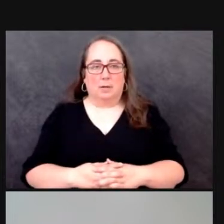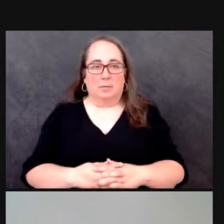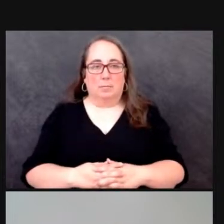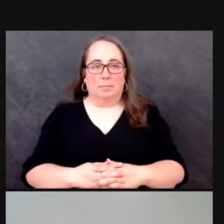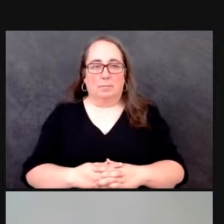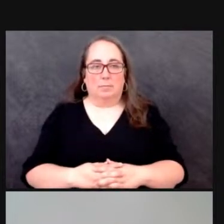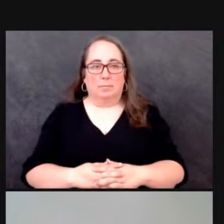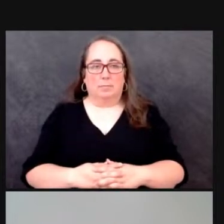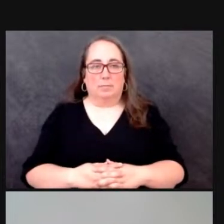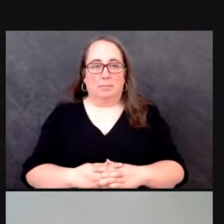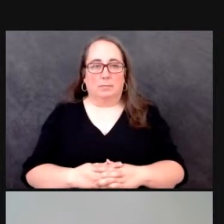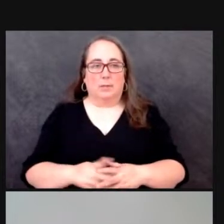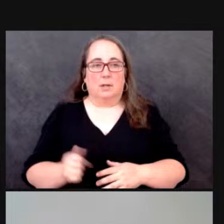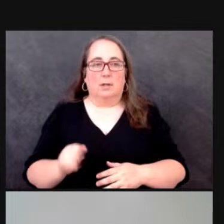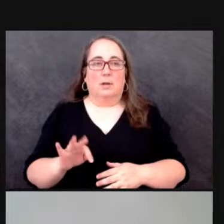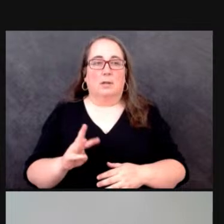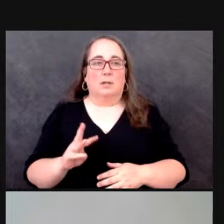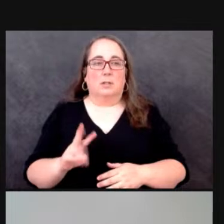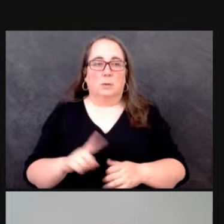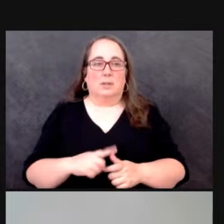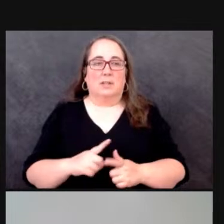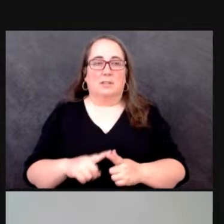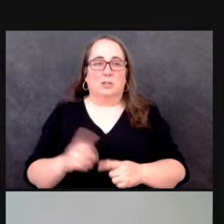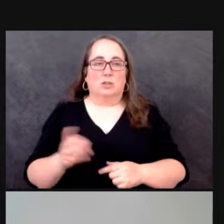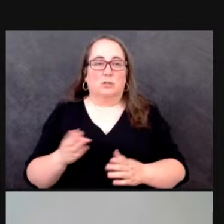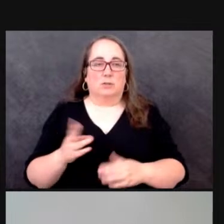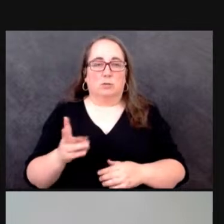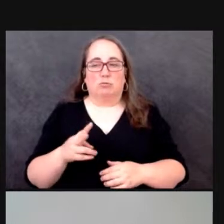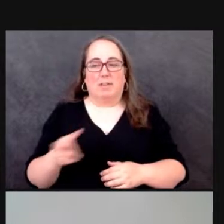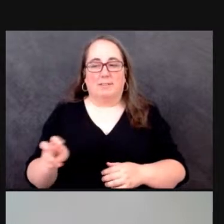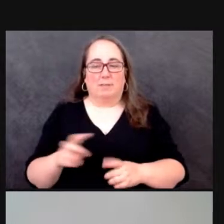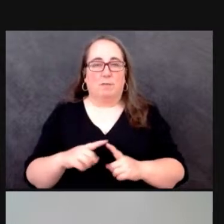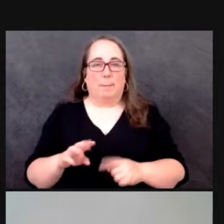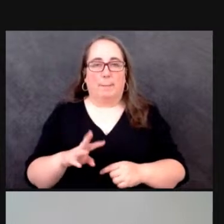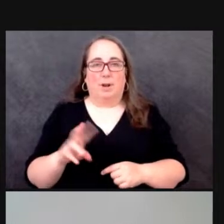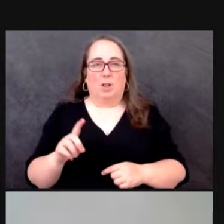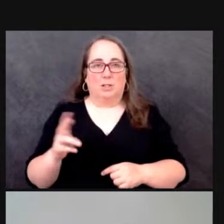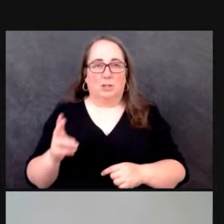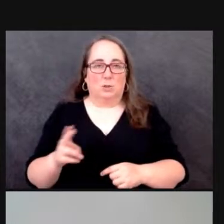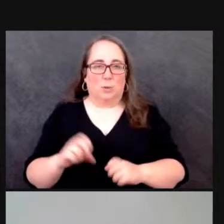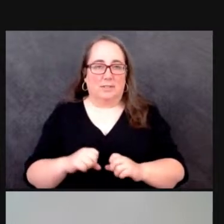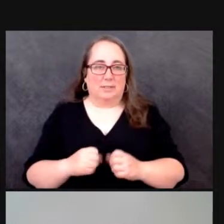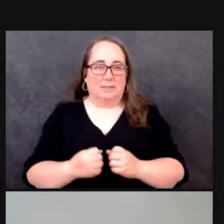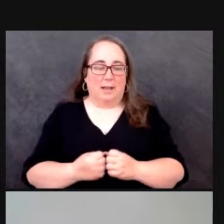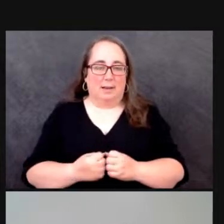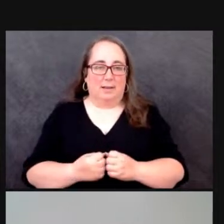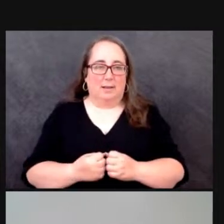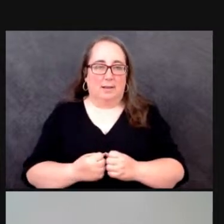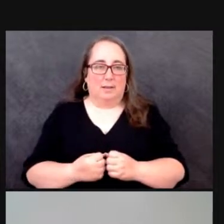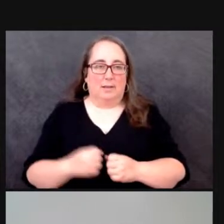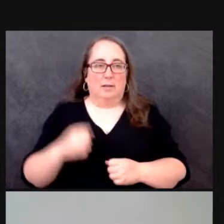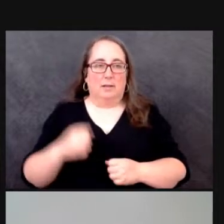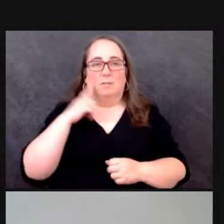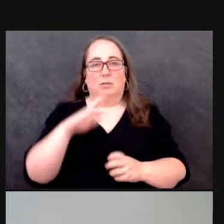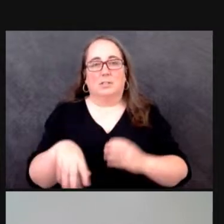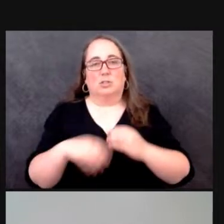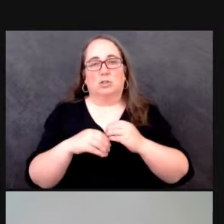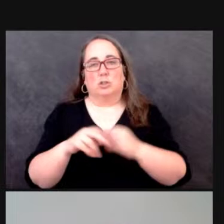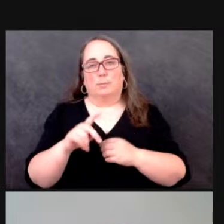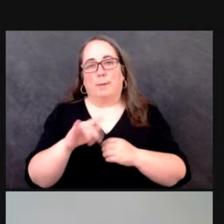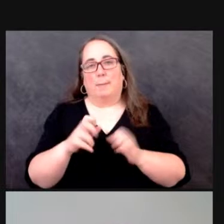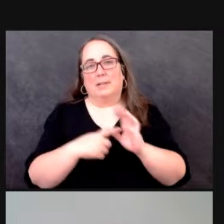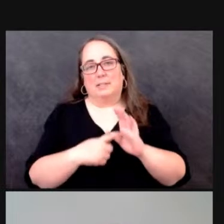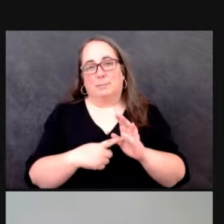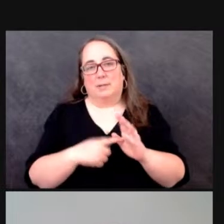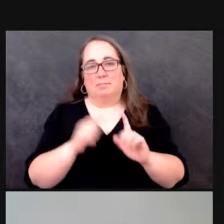In 1962, the service was transferred from the Maryland Historical Society for additional public exhibit at